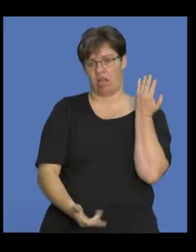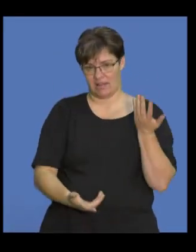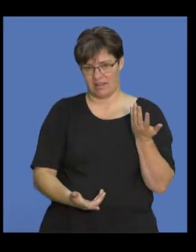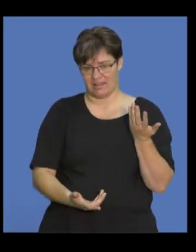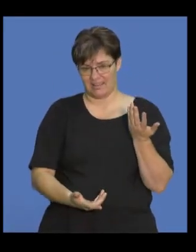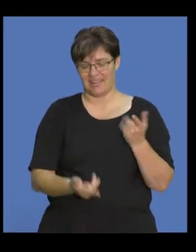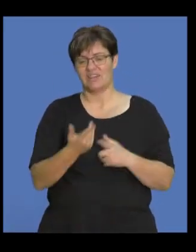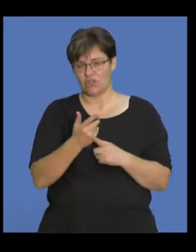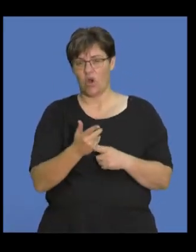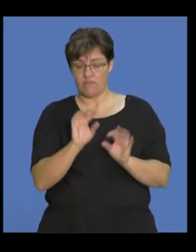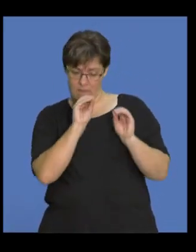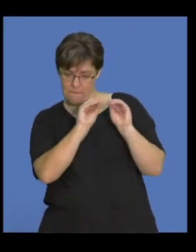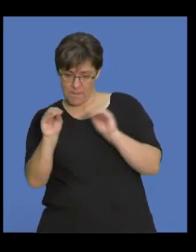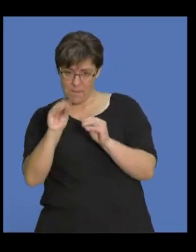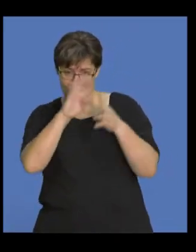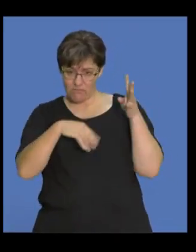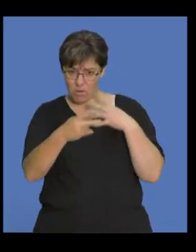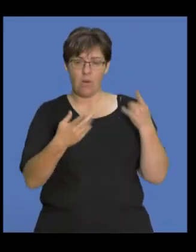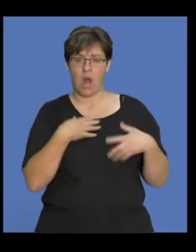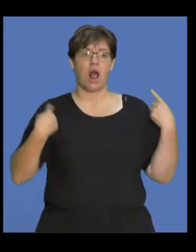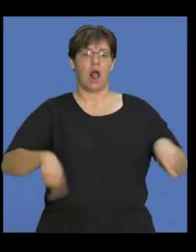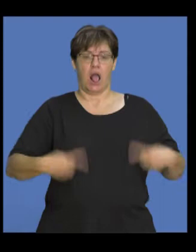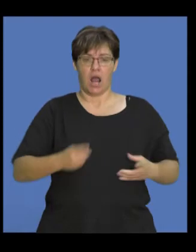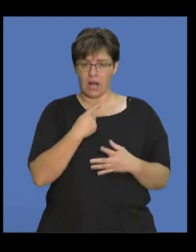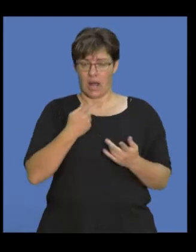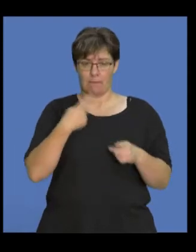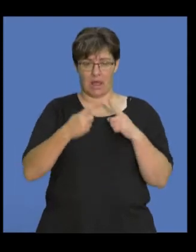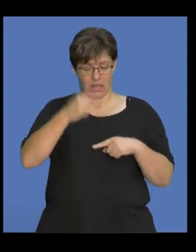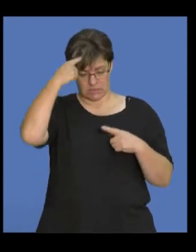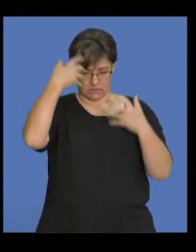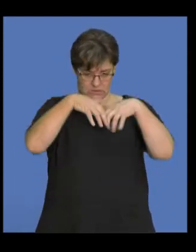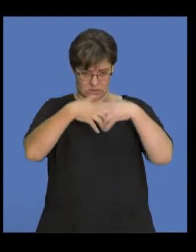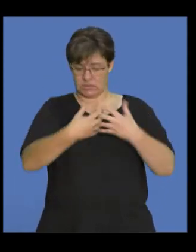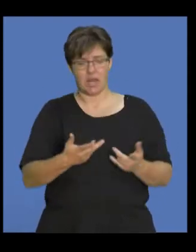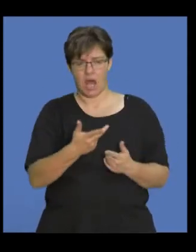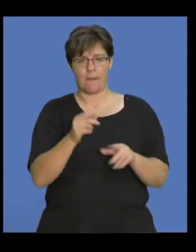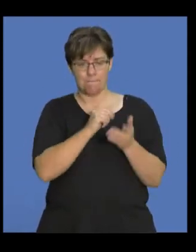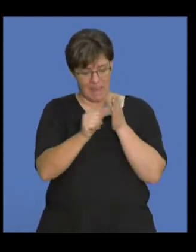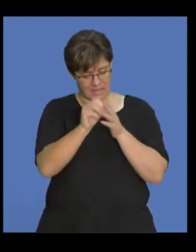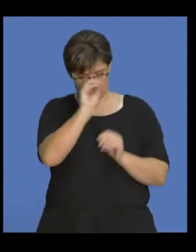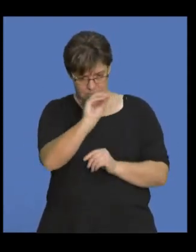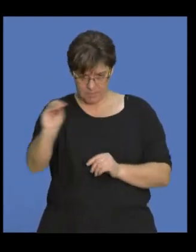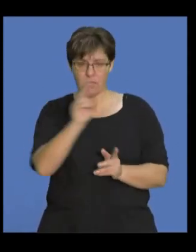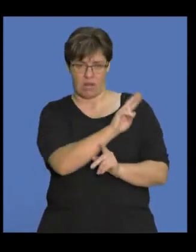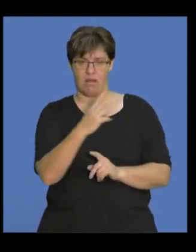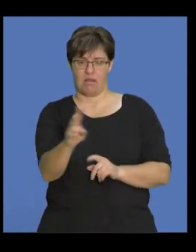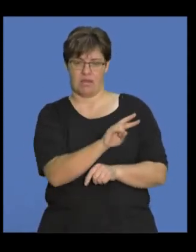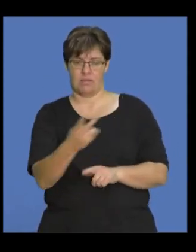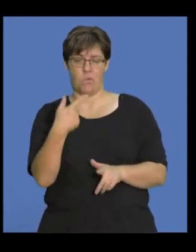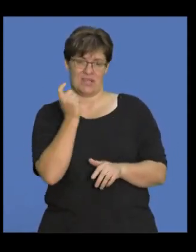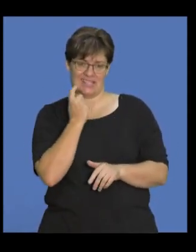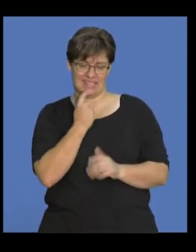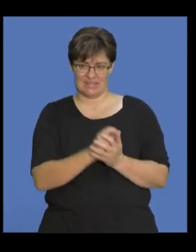make when nerves are playing with us in an exam situation. So this is